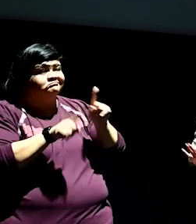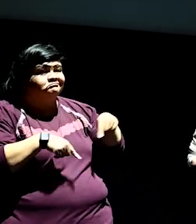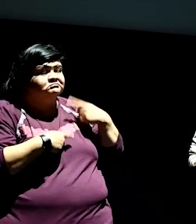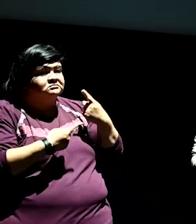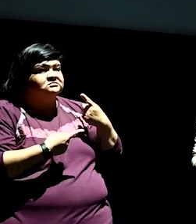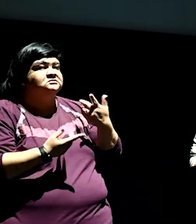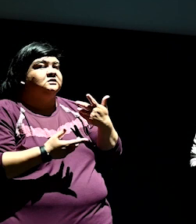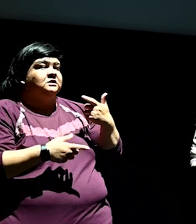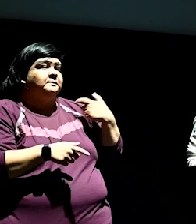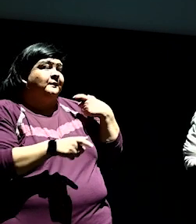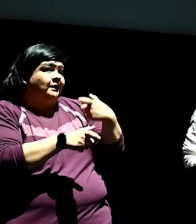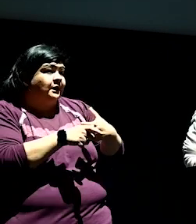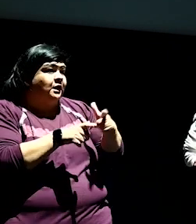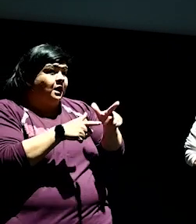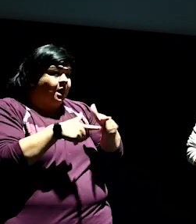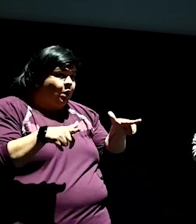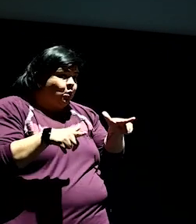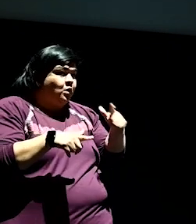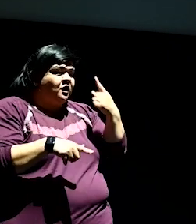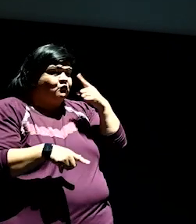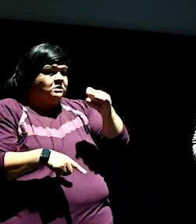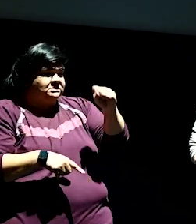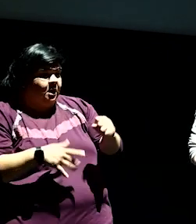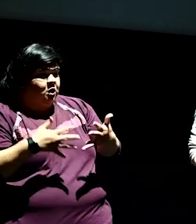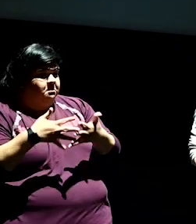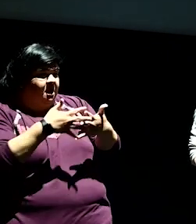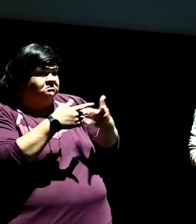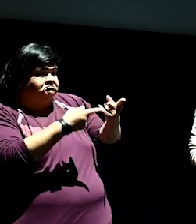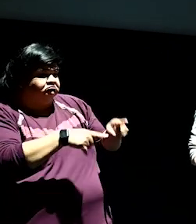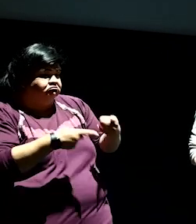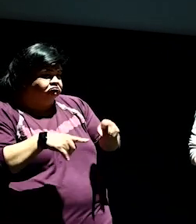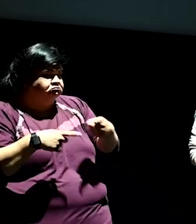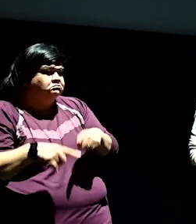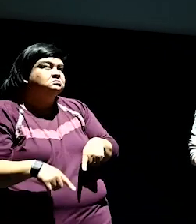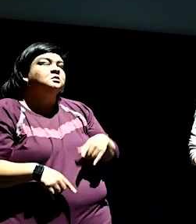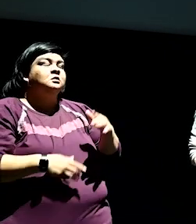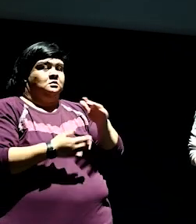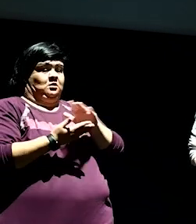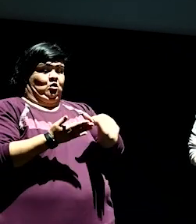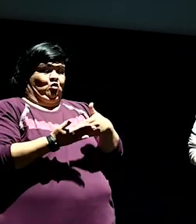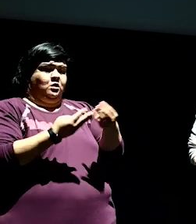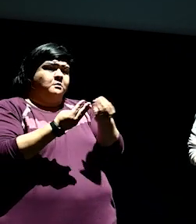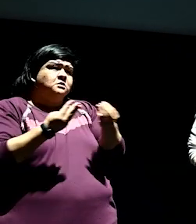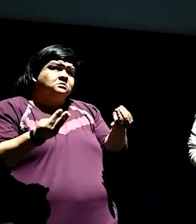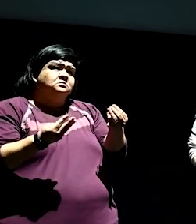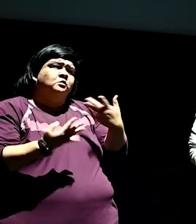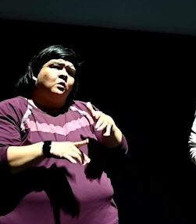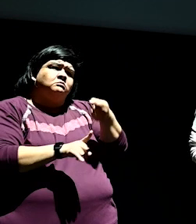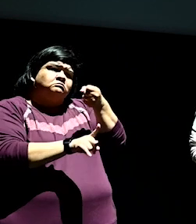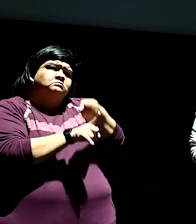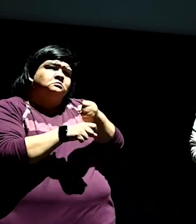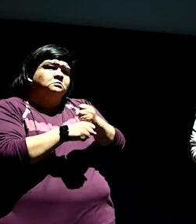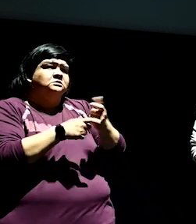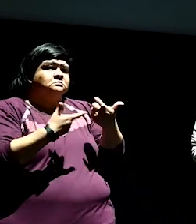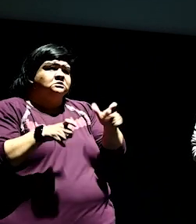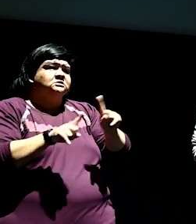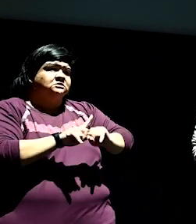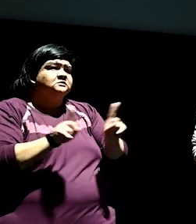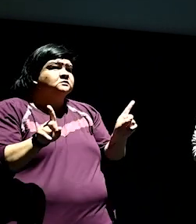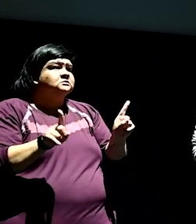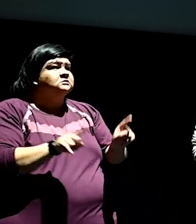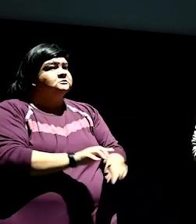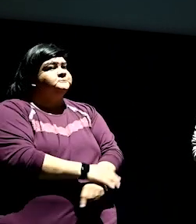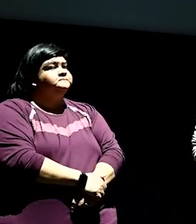what's going down in South America. There's these materials are really making a difference